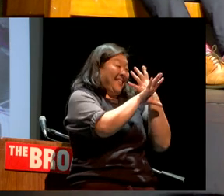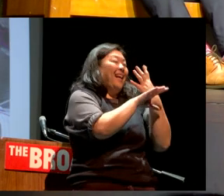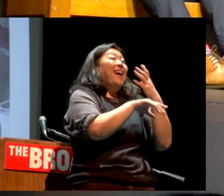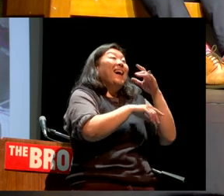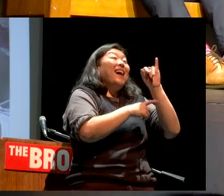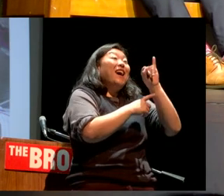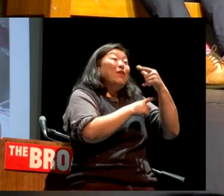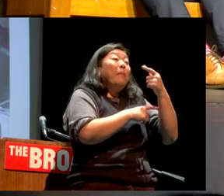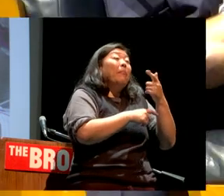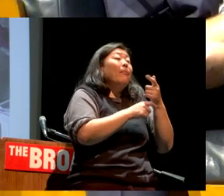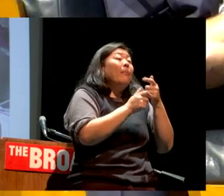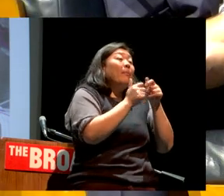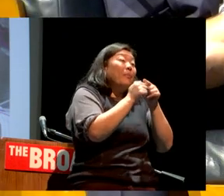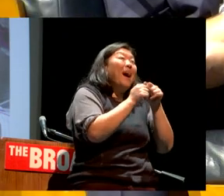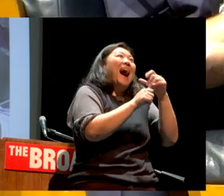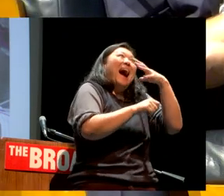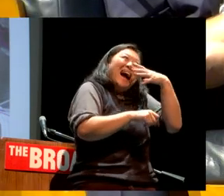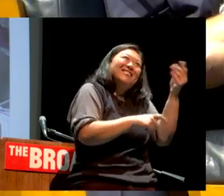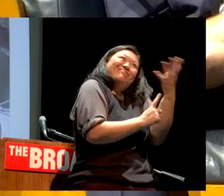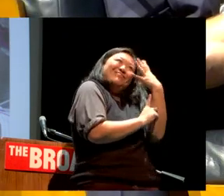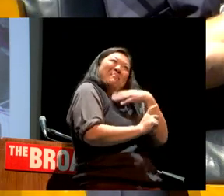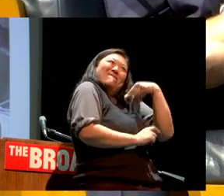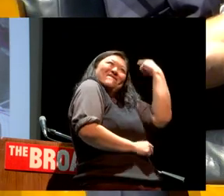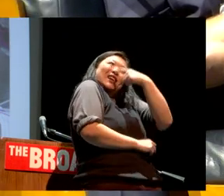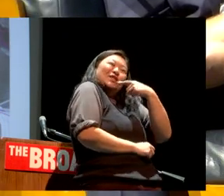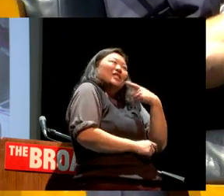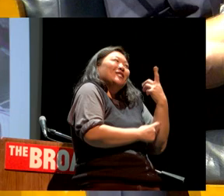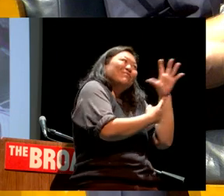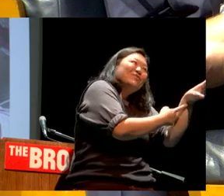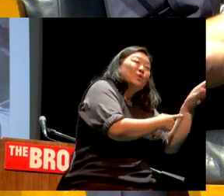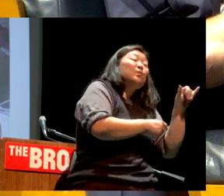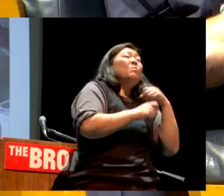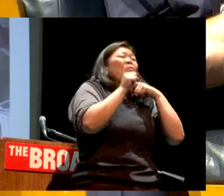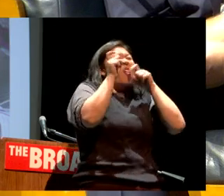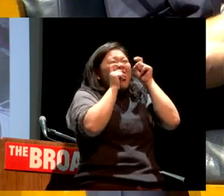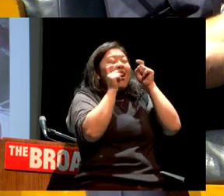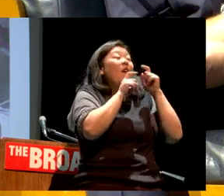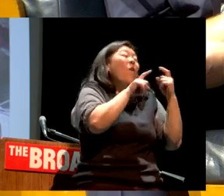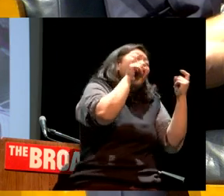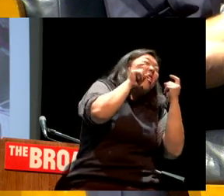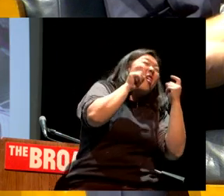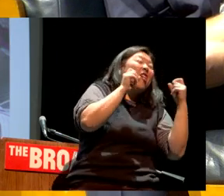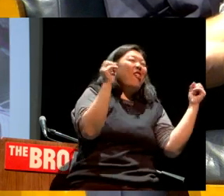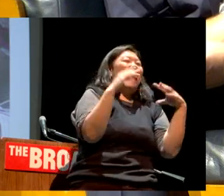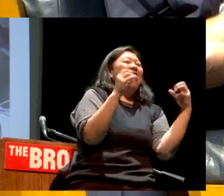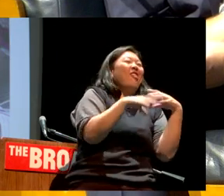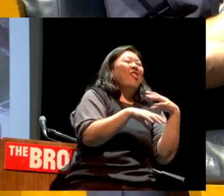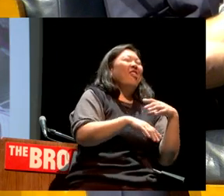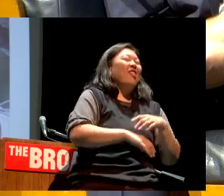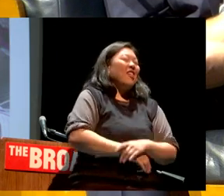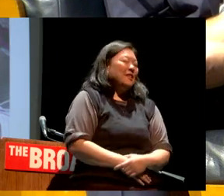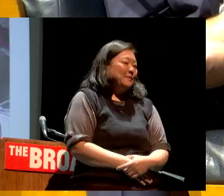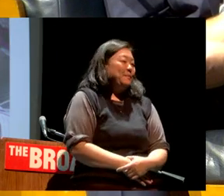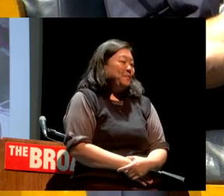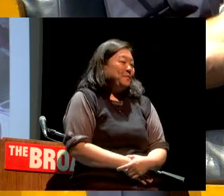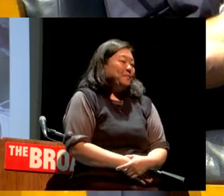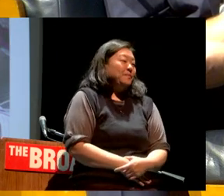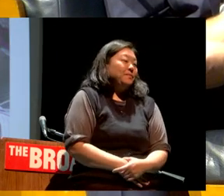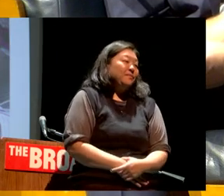I have to admit that working with Kaikai Kiki and Takashi on the exhibition at the Broad, I became